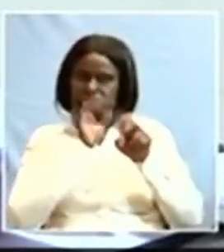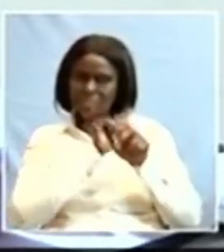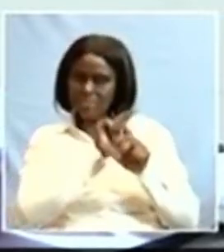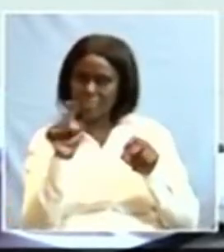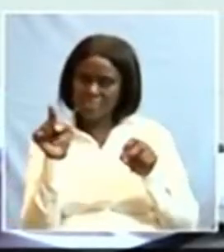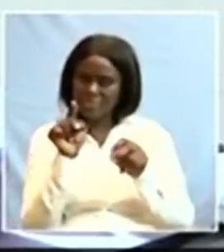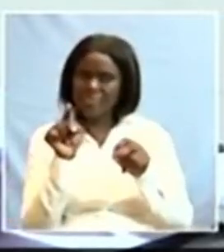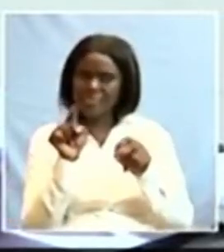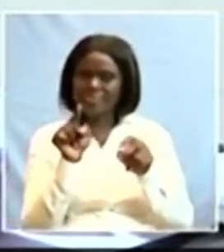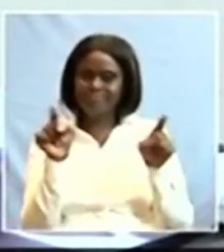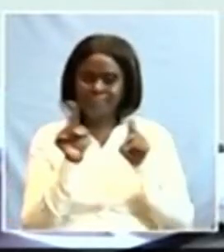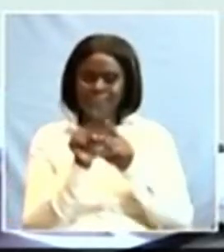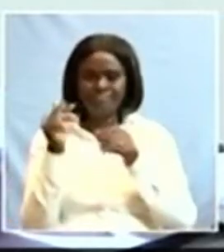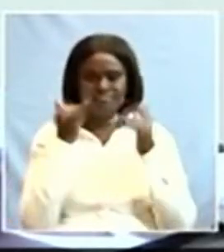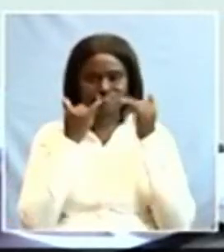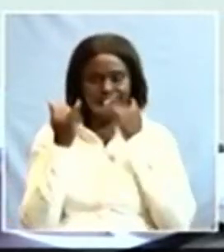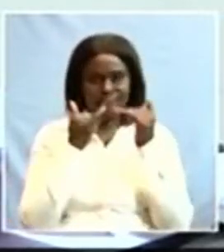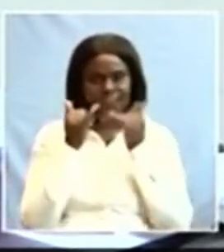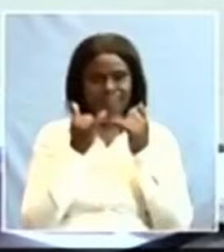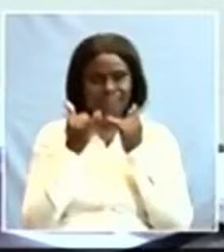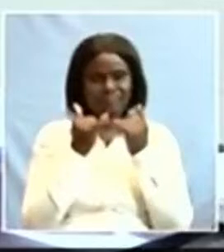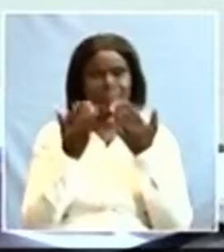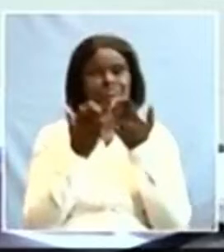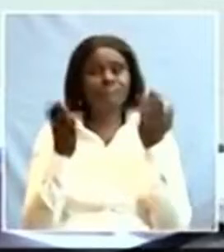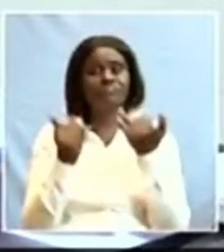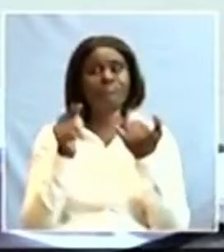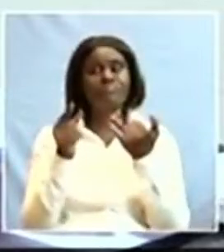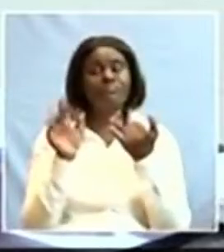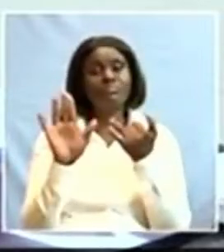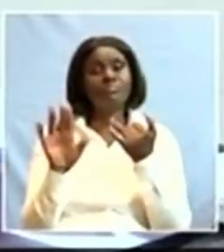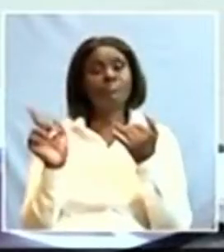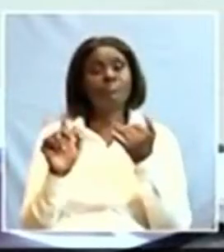those errors? Where is it?